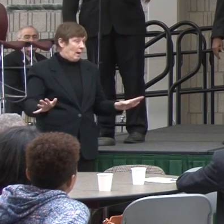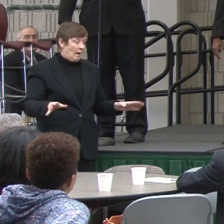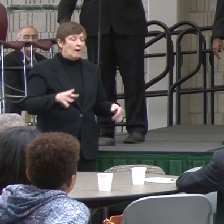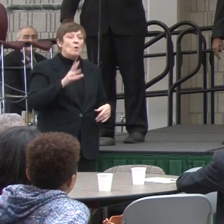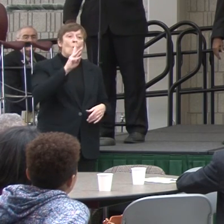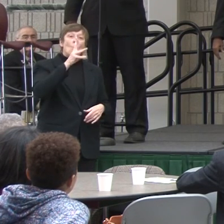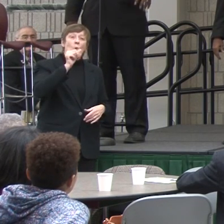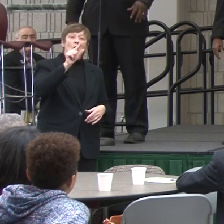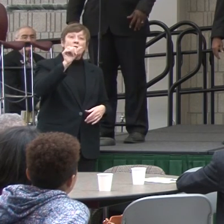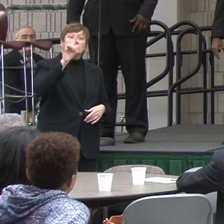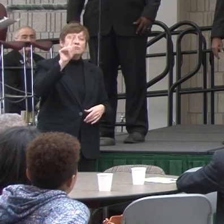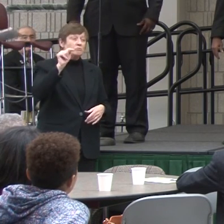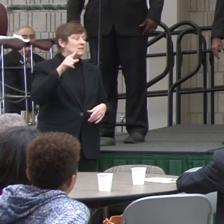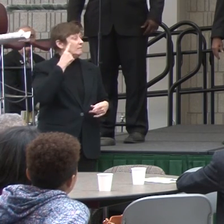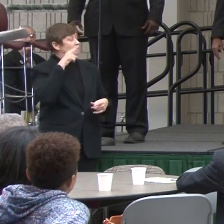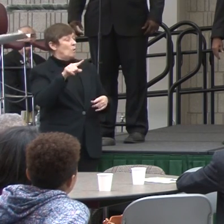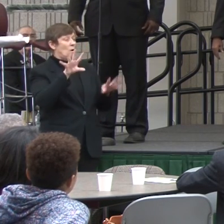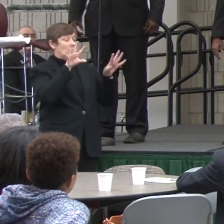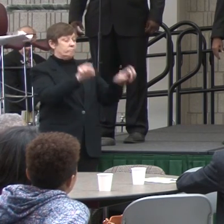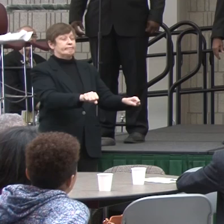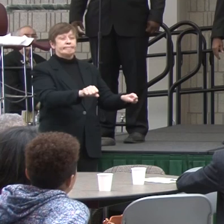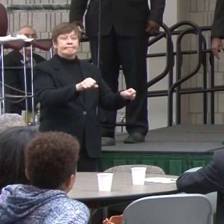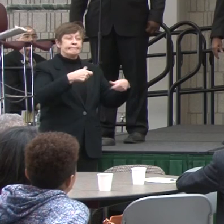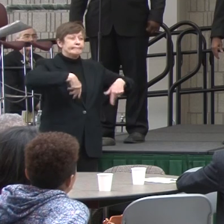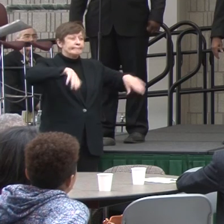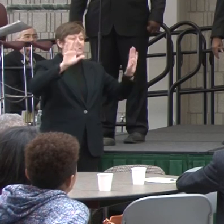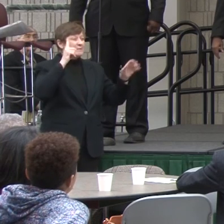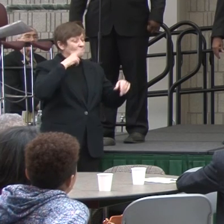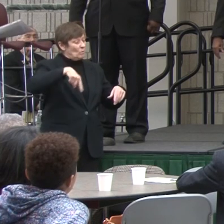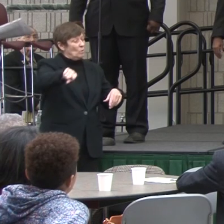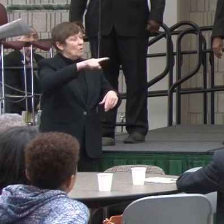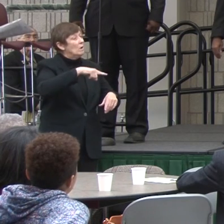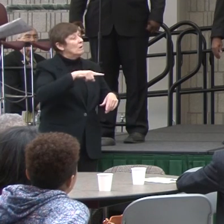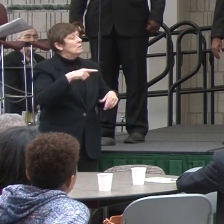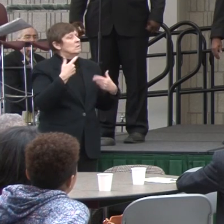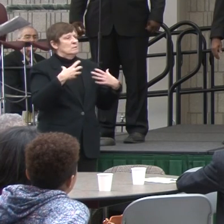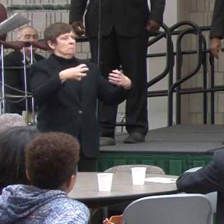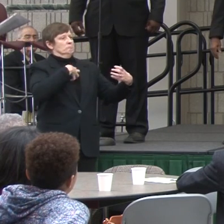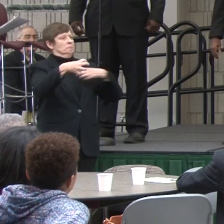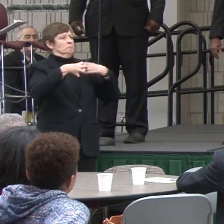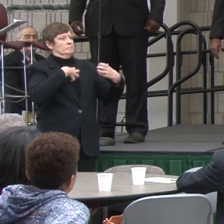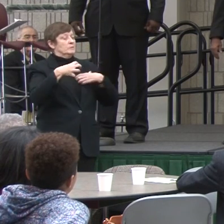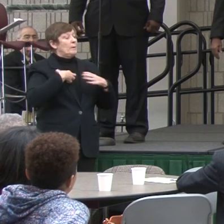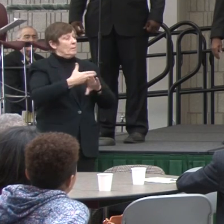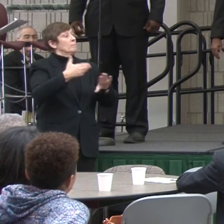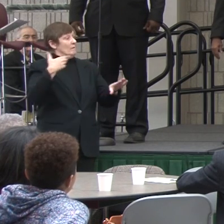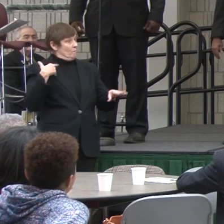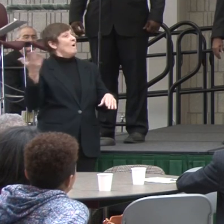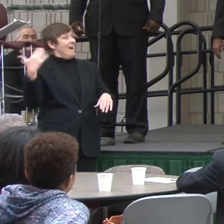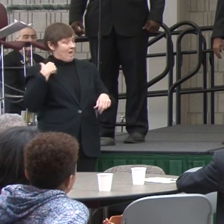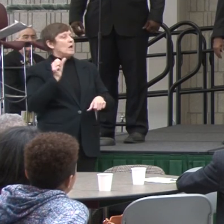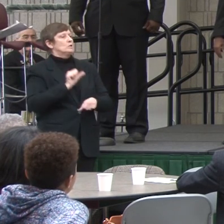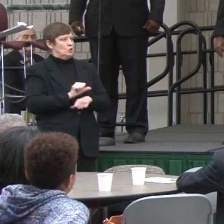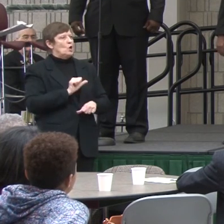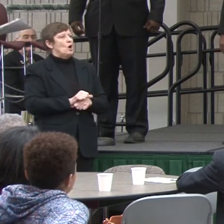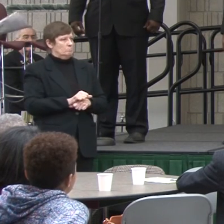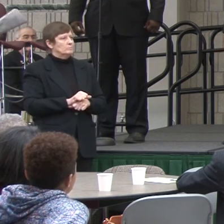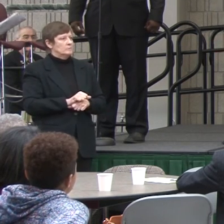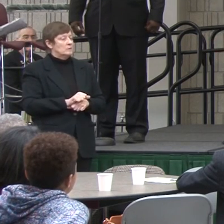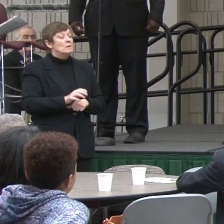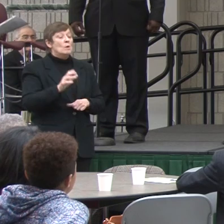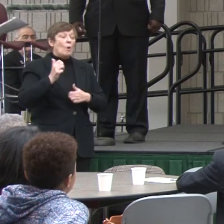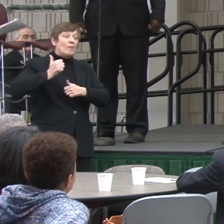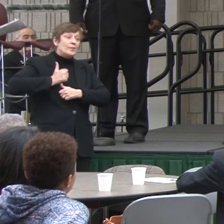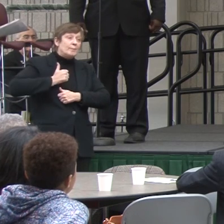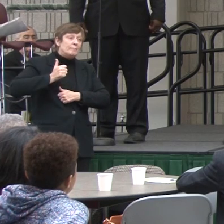highlighted in the occupation of public spaces by those who previously had occupations. While the